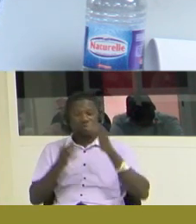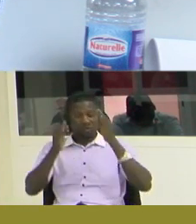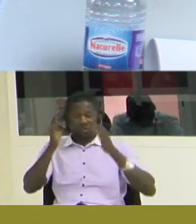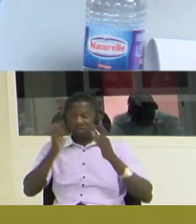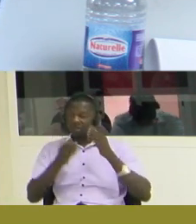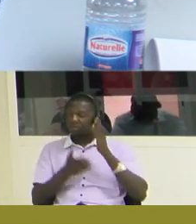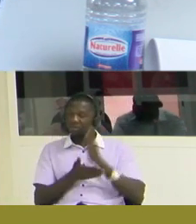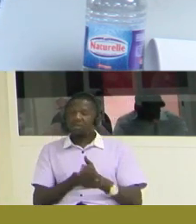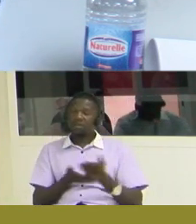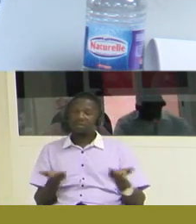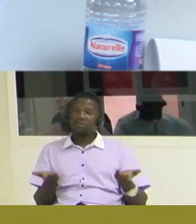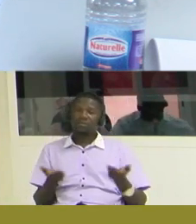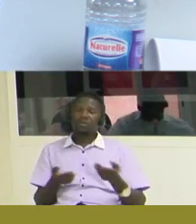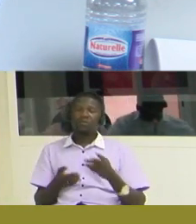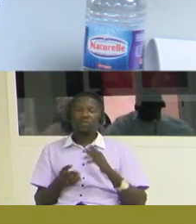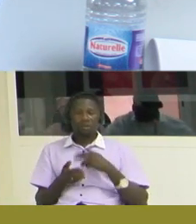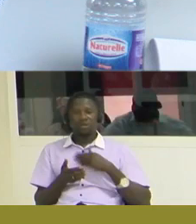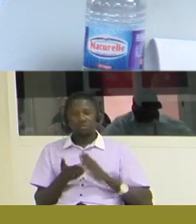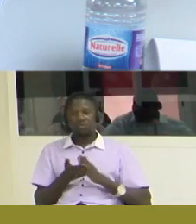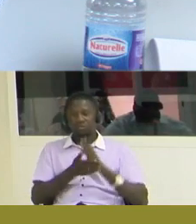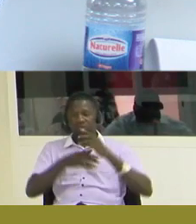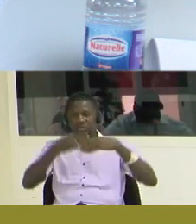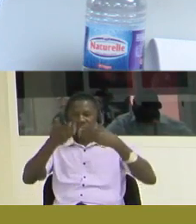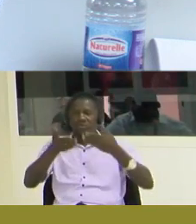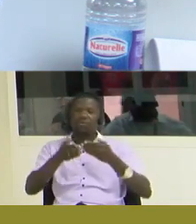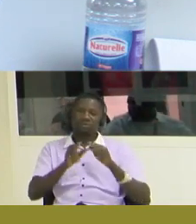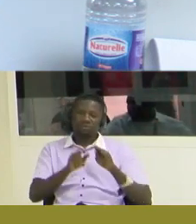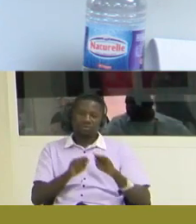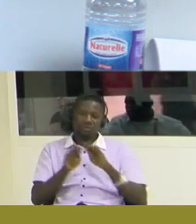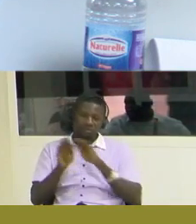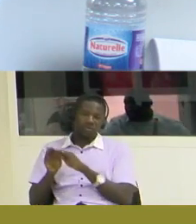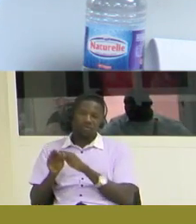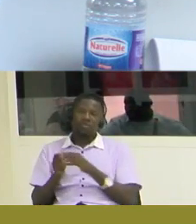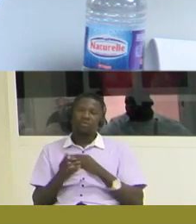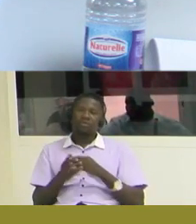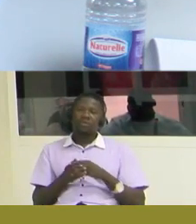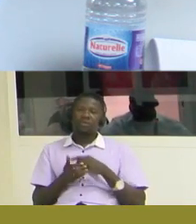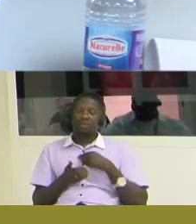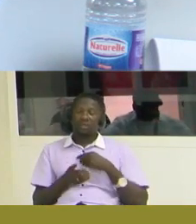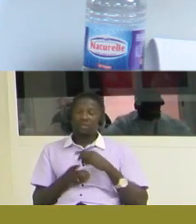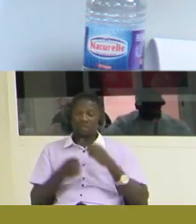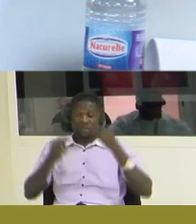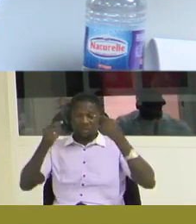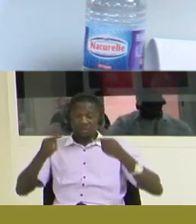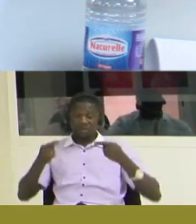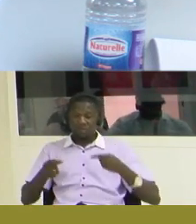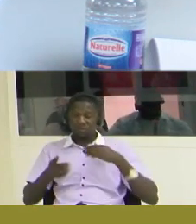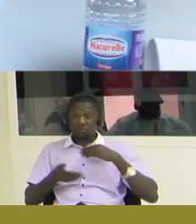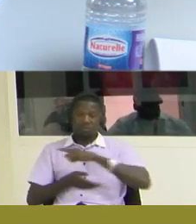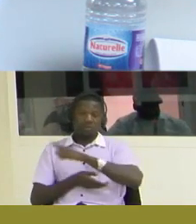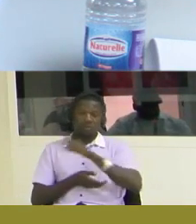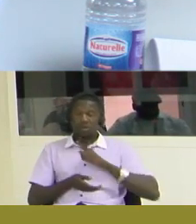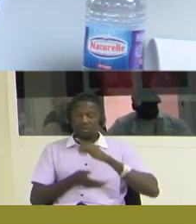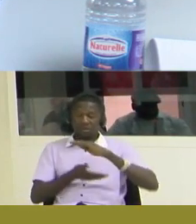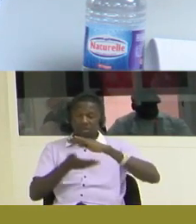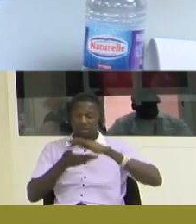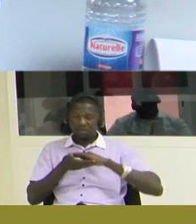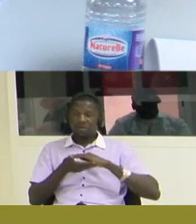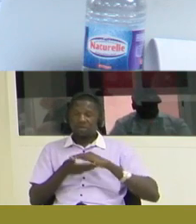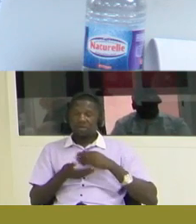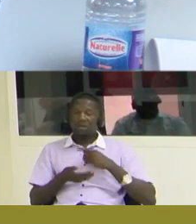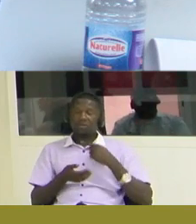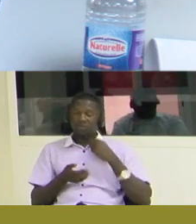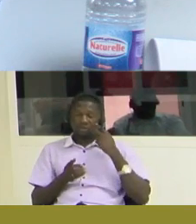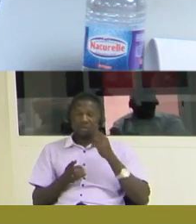us move on let us move on the evidence we received also suggest that not only did you arrest Anna